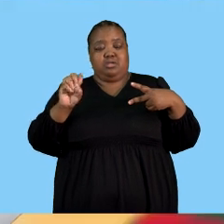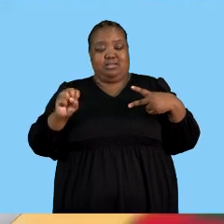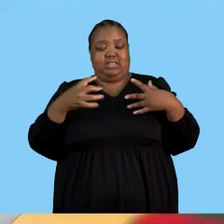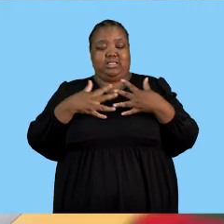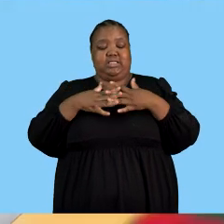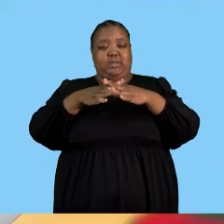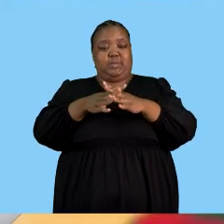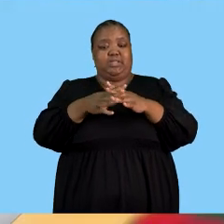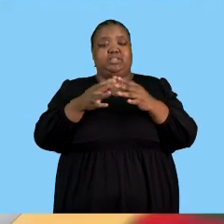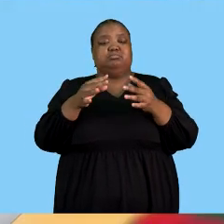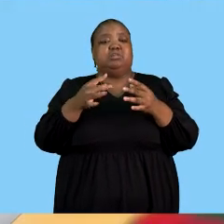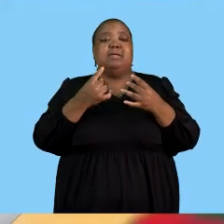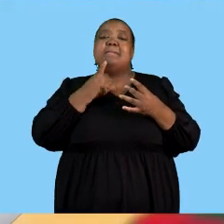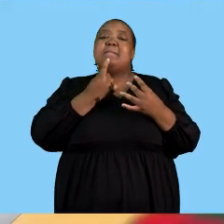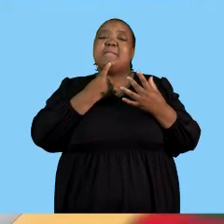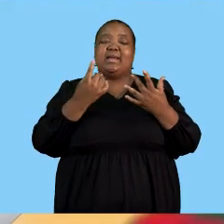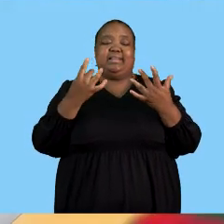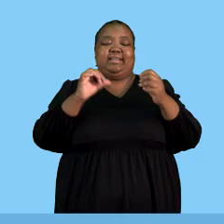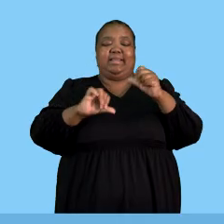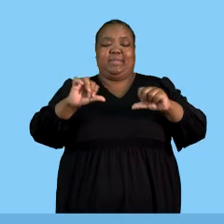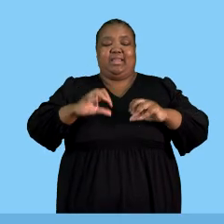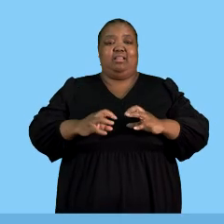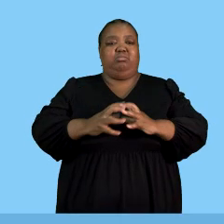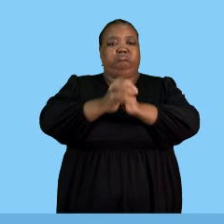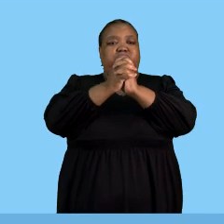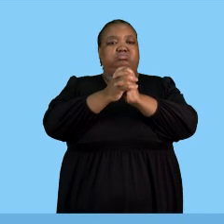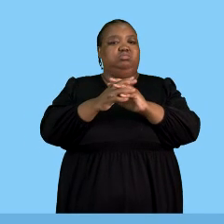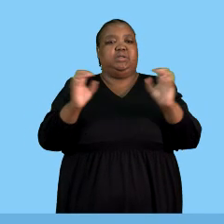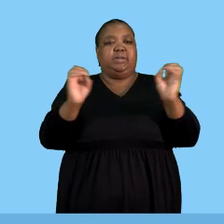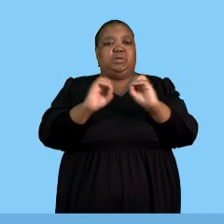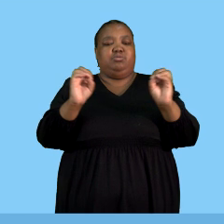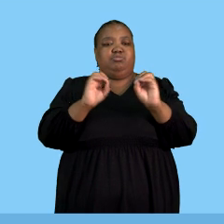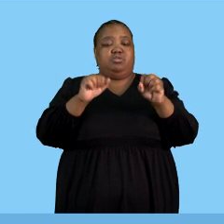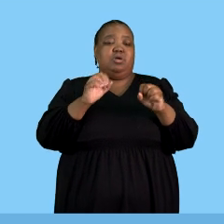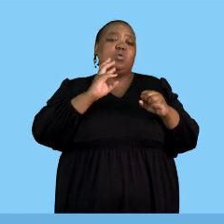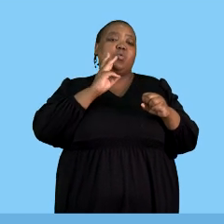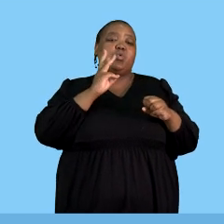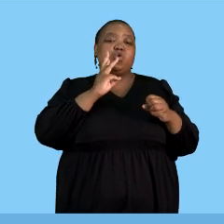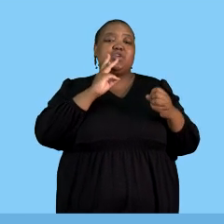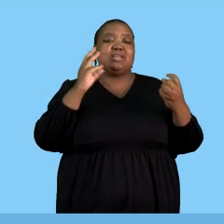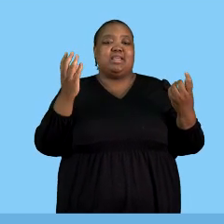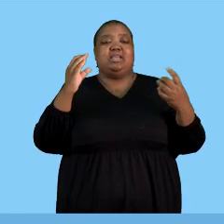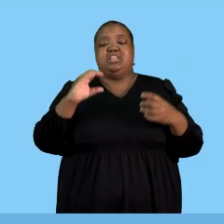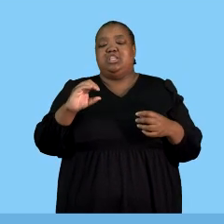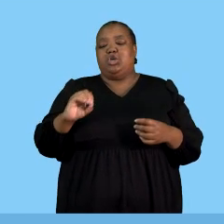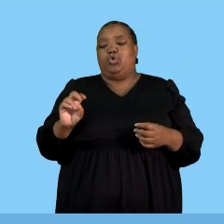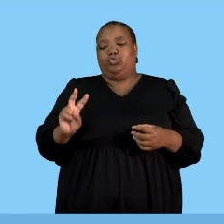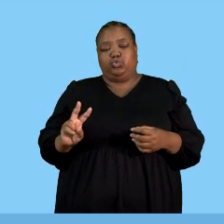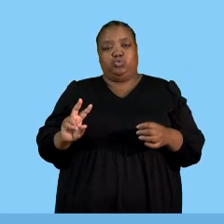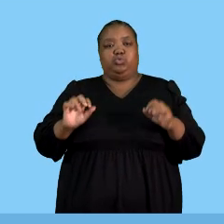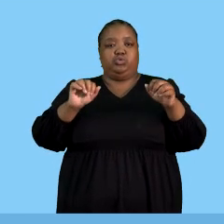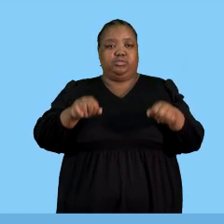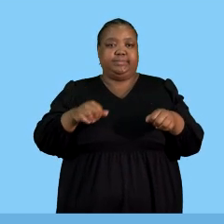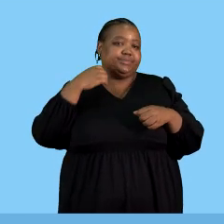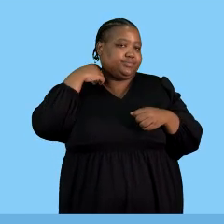but not chemically bonded. In the case of this picture, we have our water and we also have our carbon dioxide. And then we can also